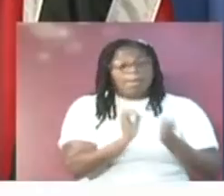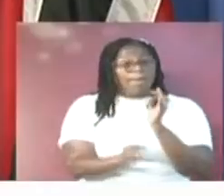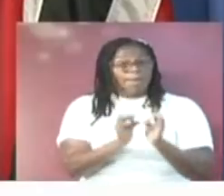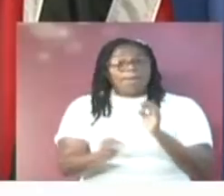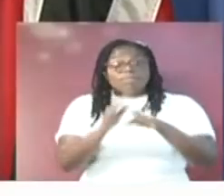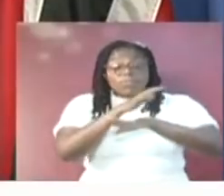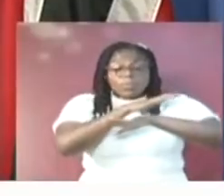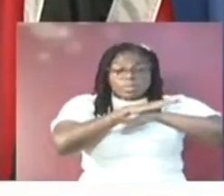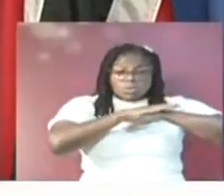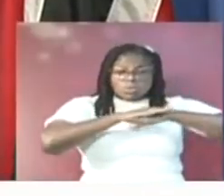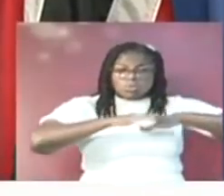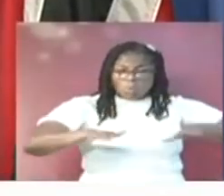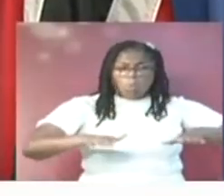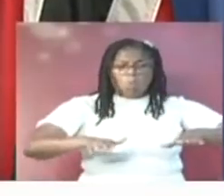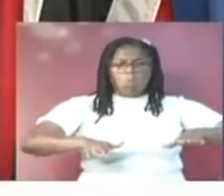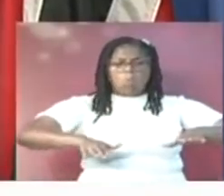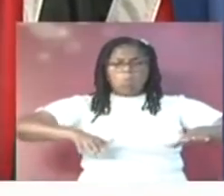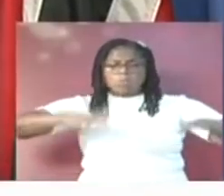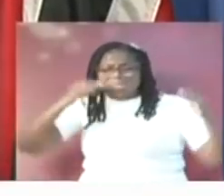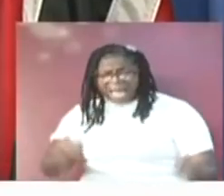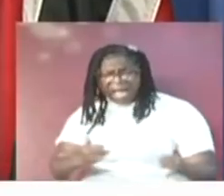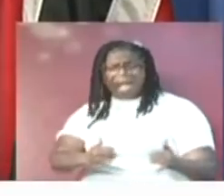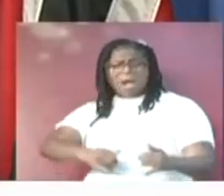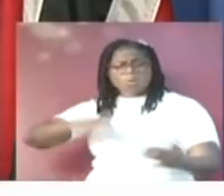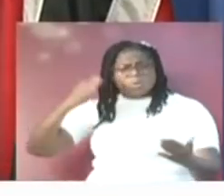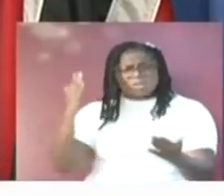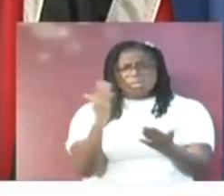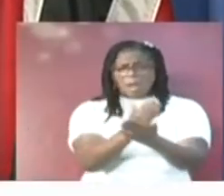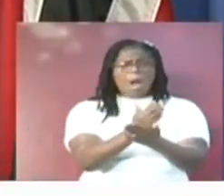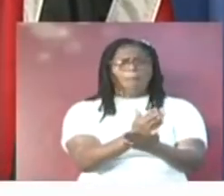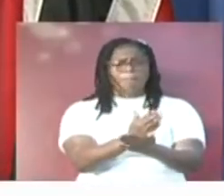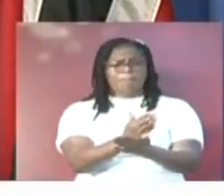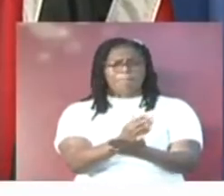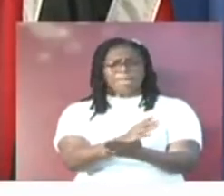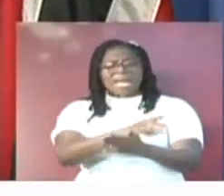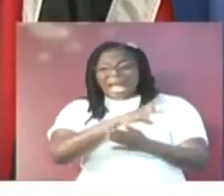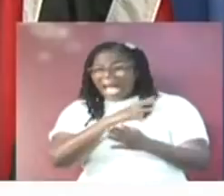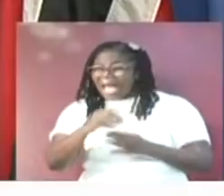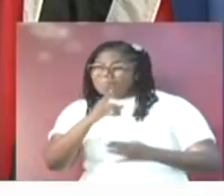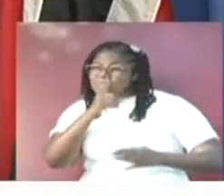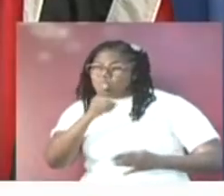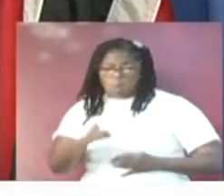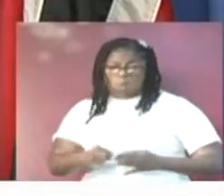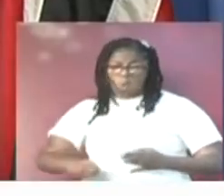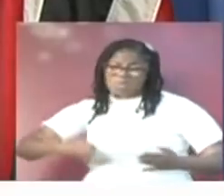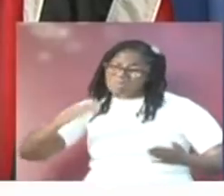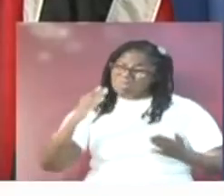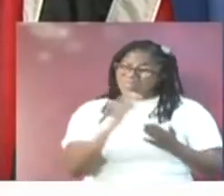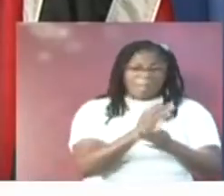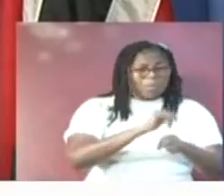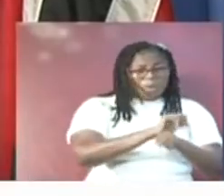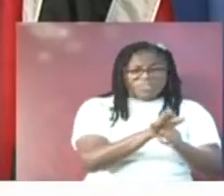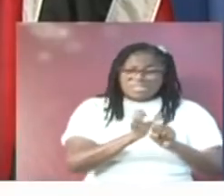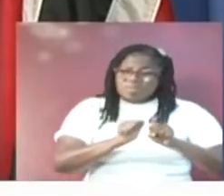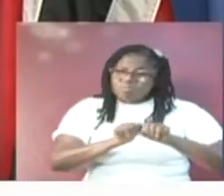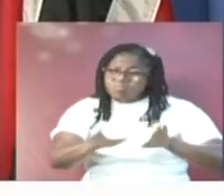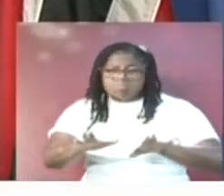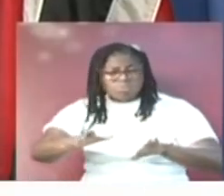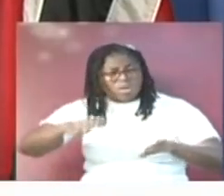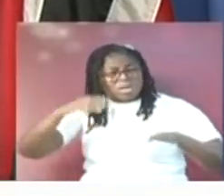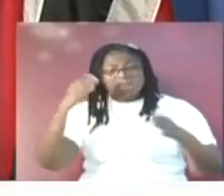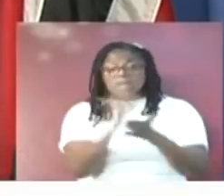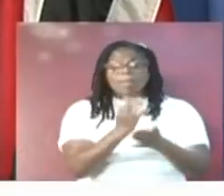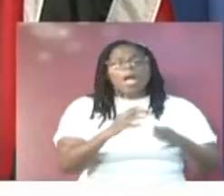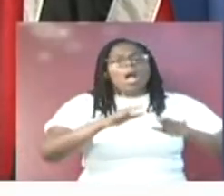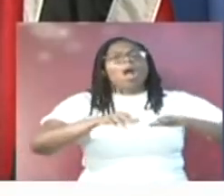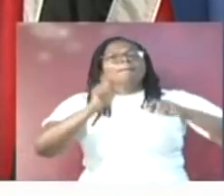will be where others have been. We haven't been there yet. We've never been there. If we do not act now